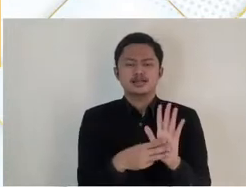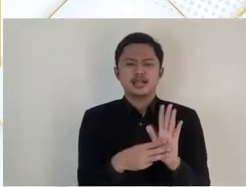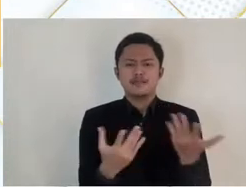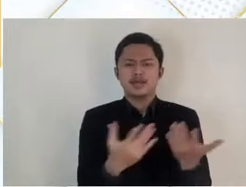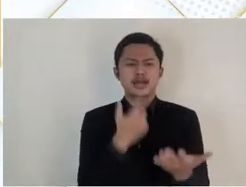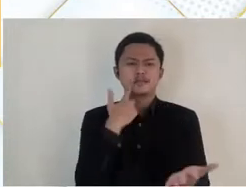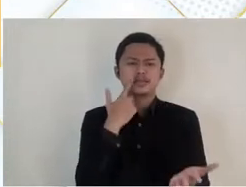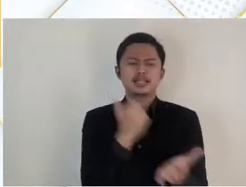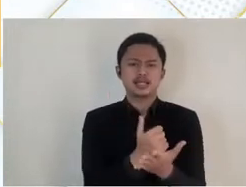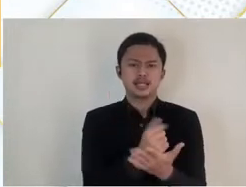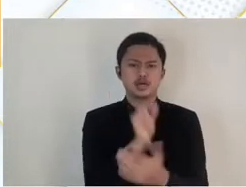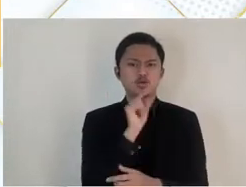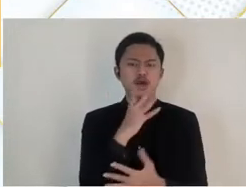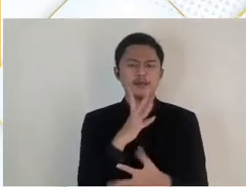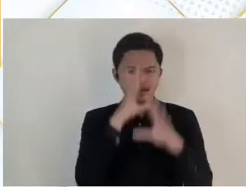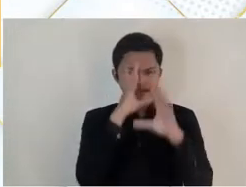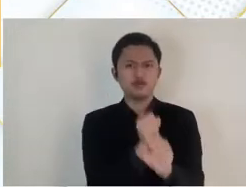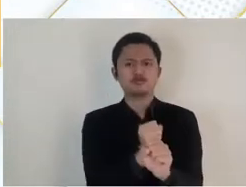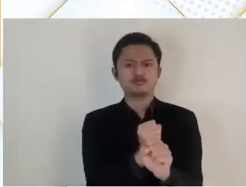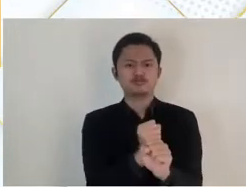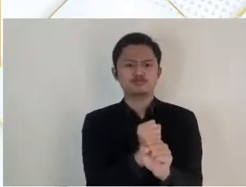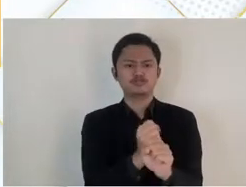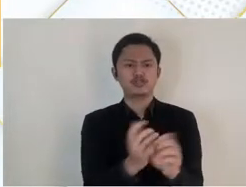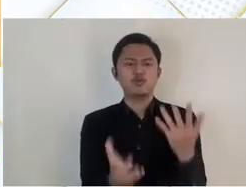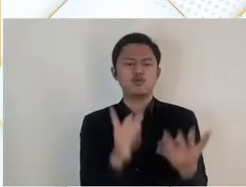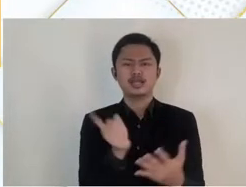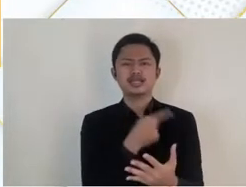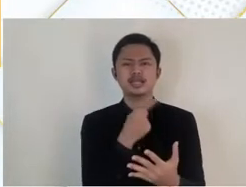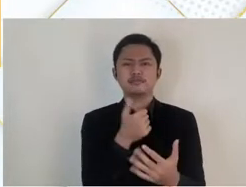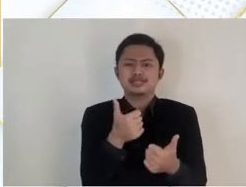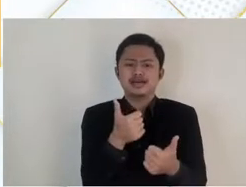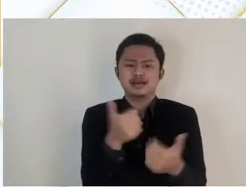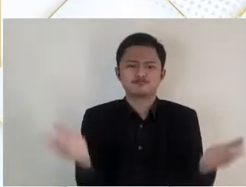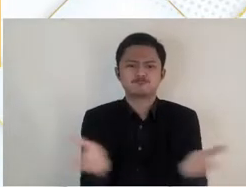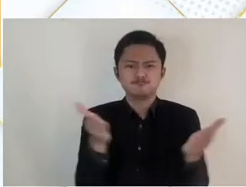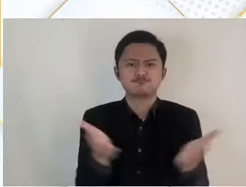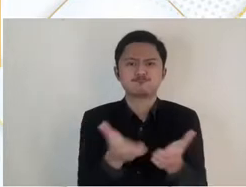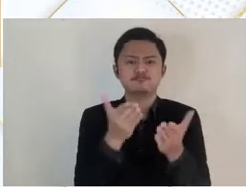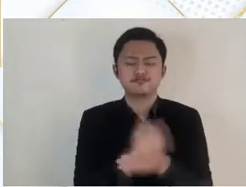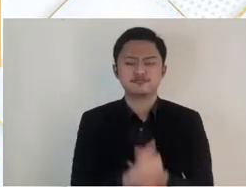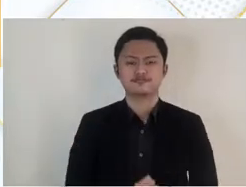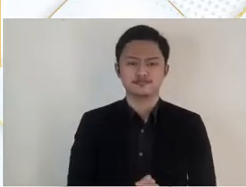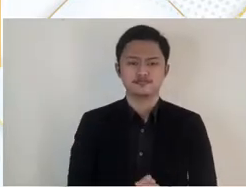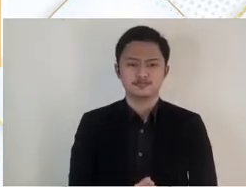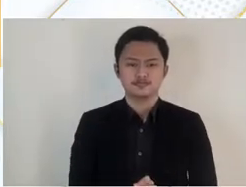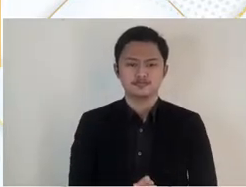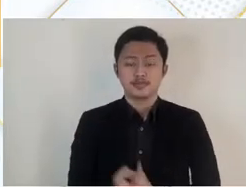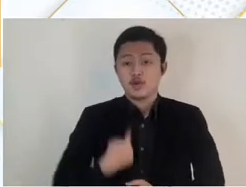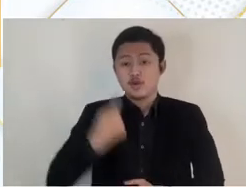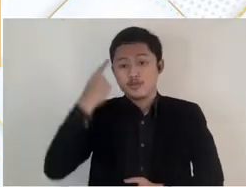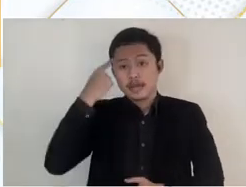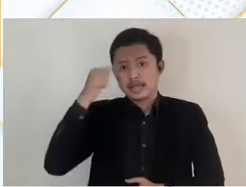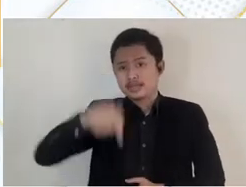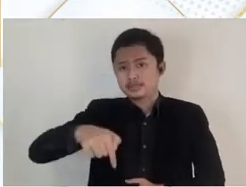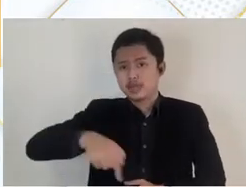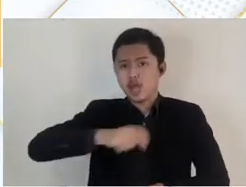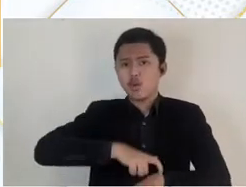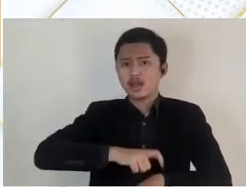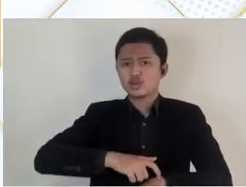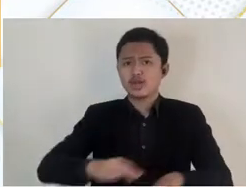important focus that we can emphasize. Yeah, so I think this is our time